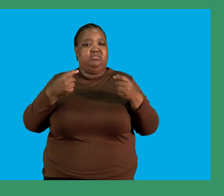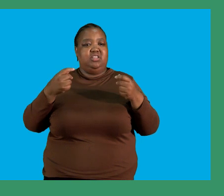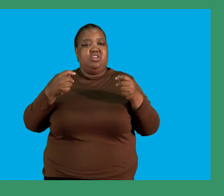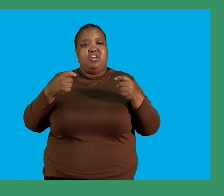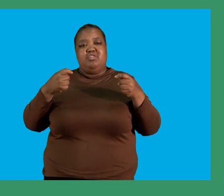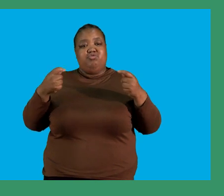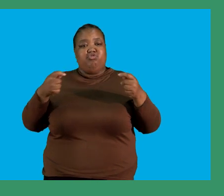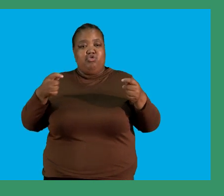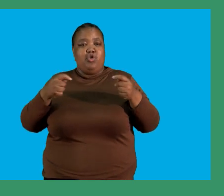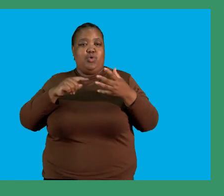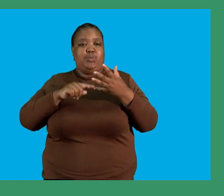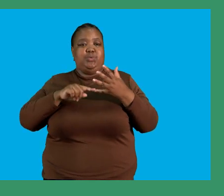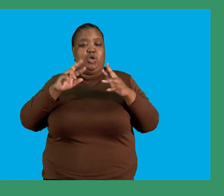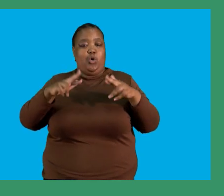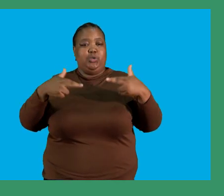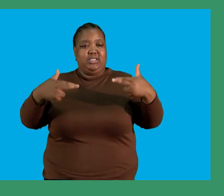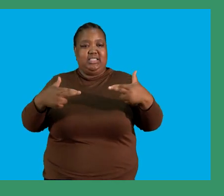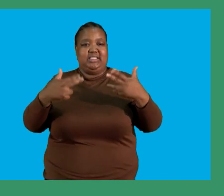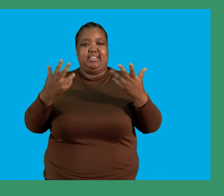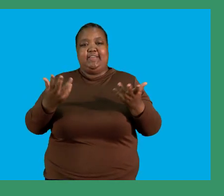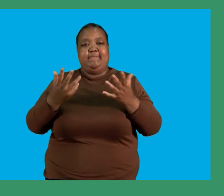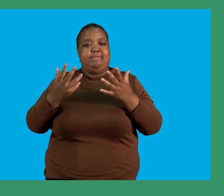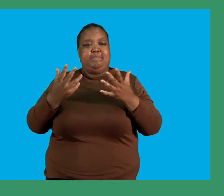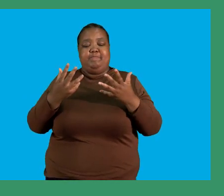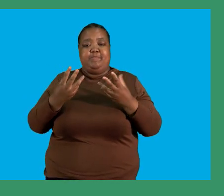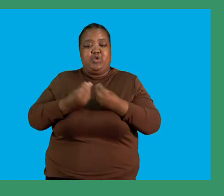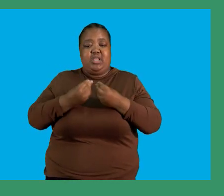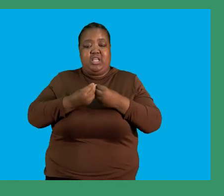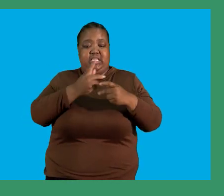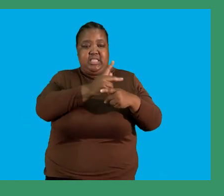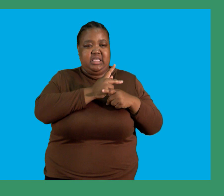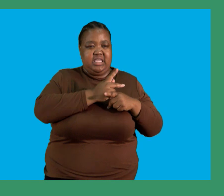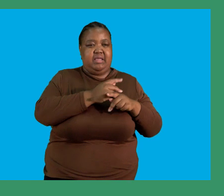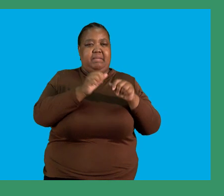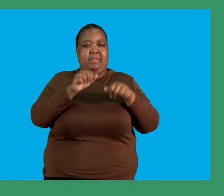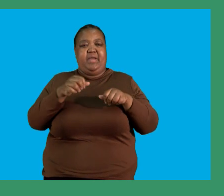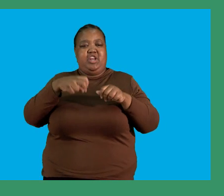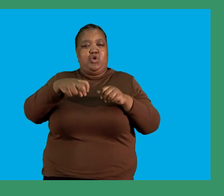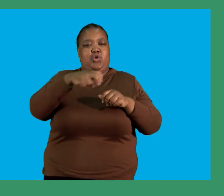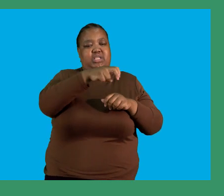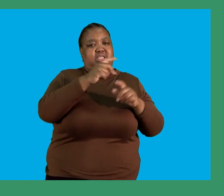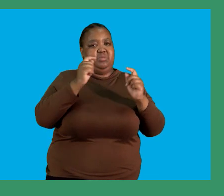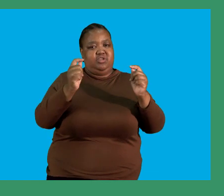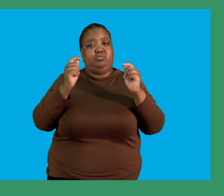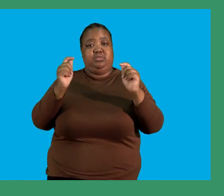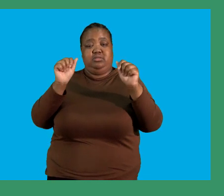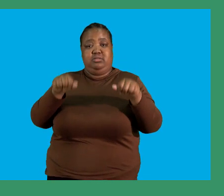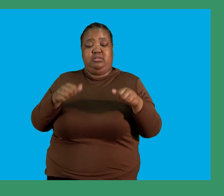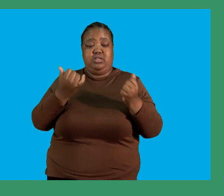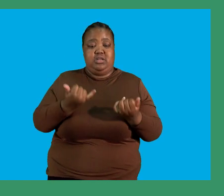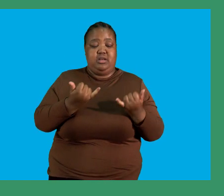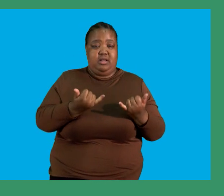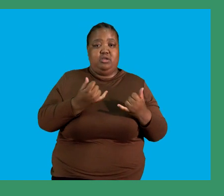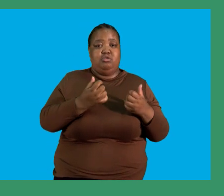your storage, tourism, as well as transportation. Now, as you can see, these are either